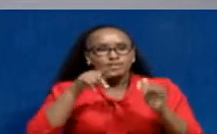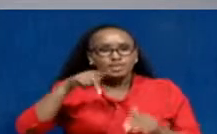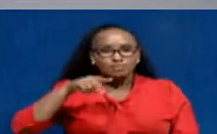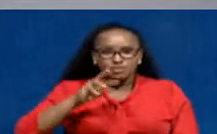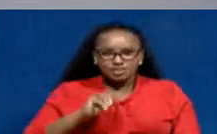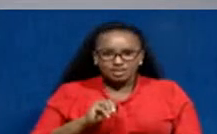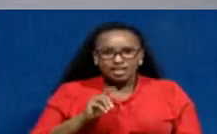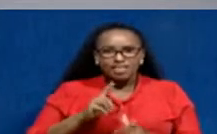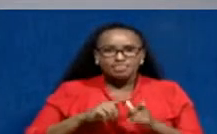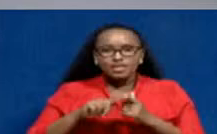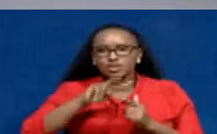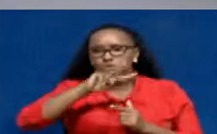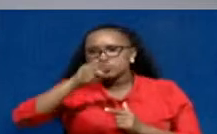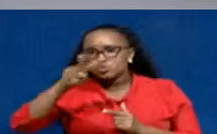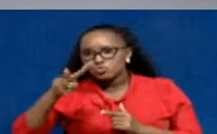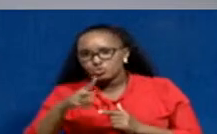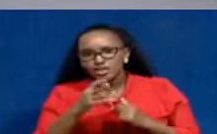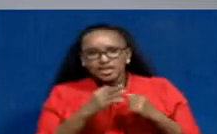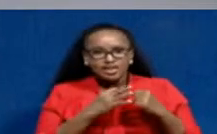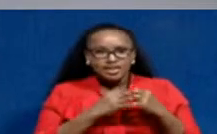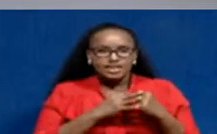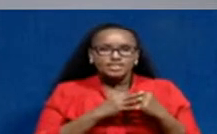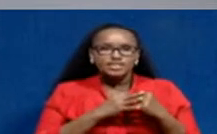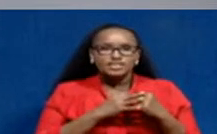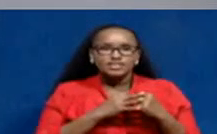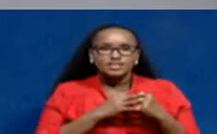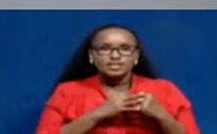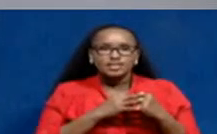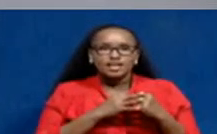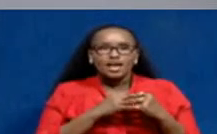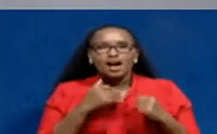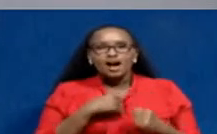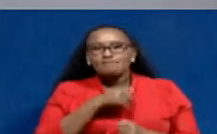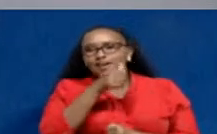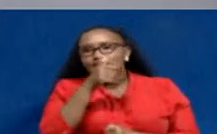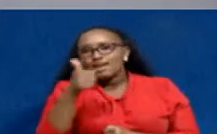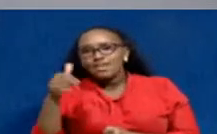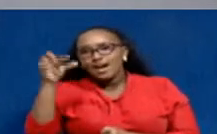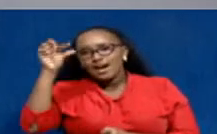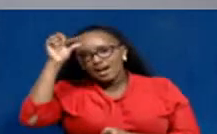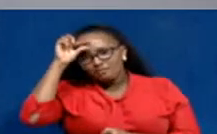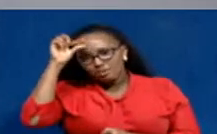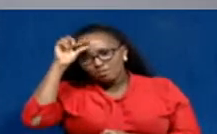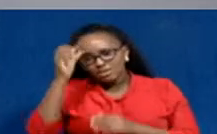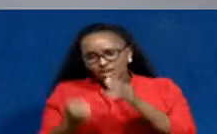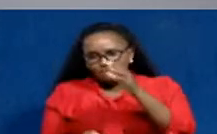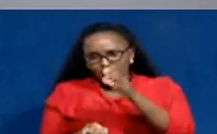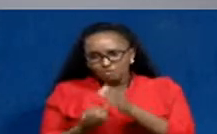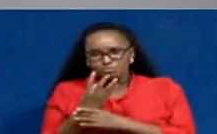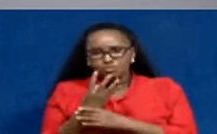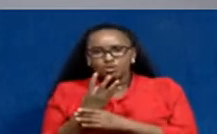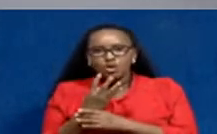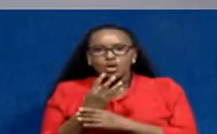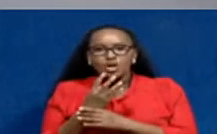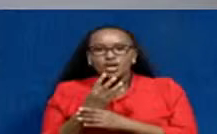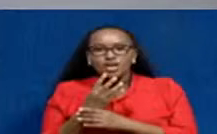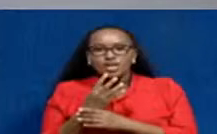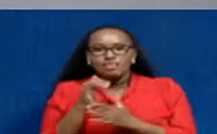With a 2008 consensus in place and an inclusive government formed, the crisis